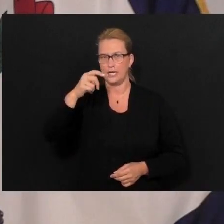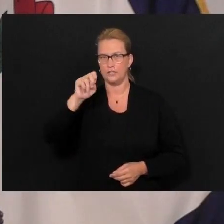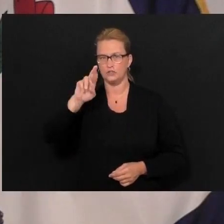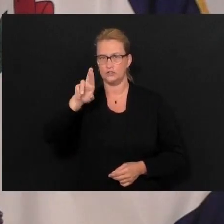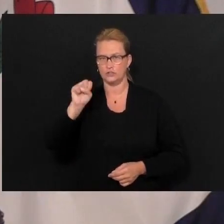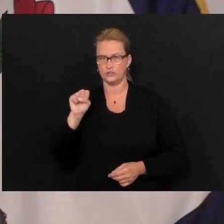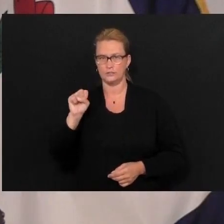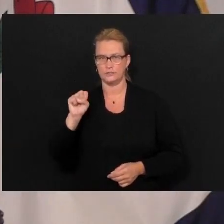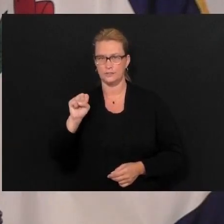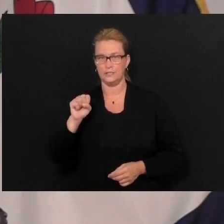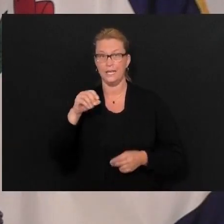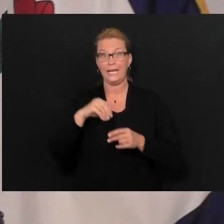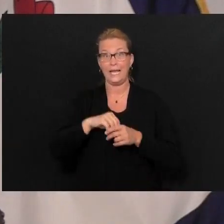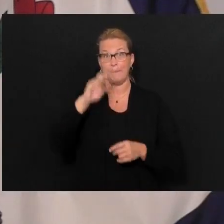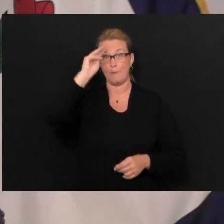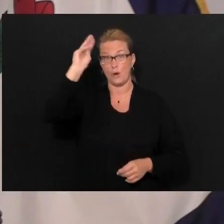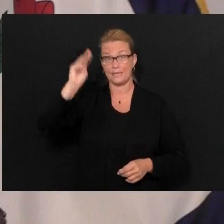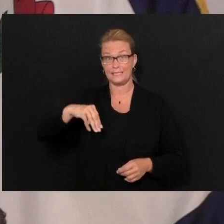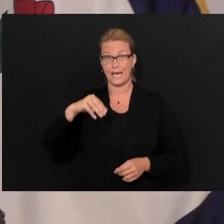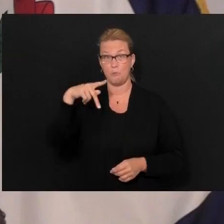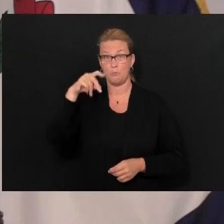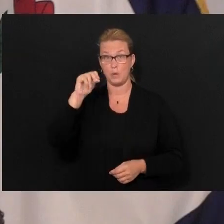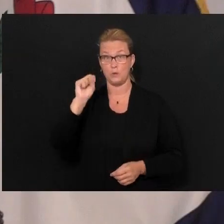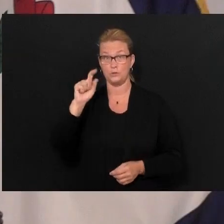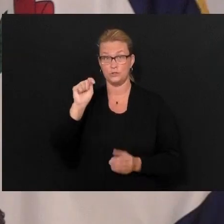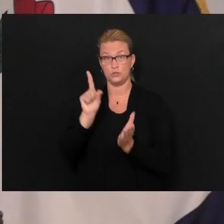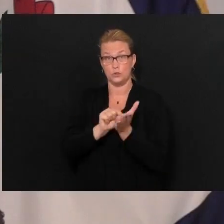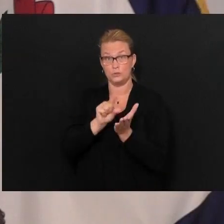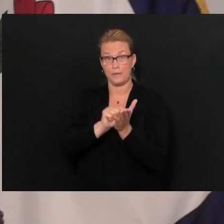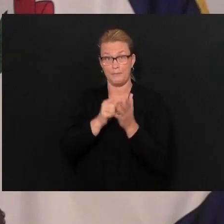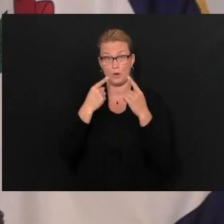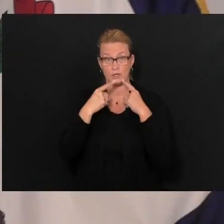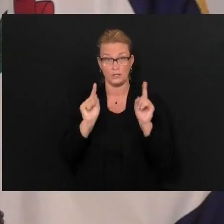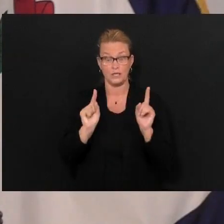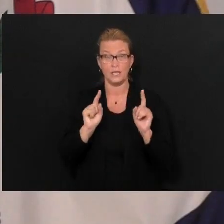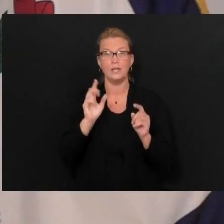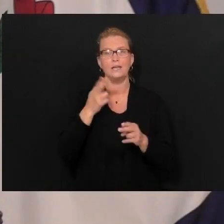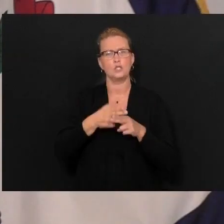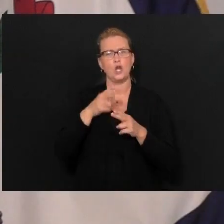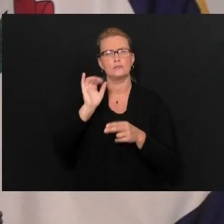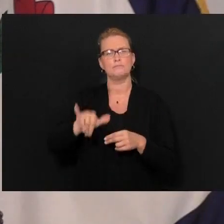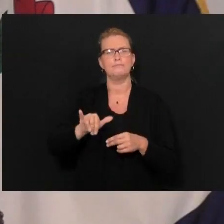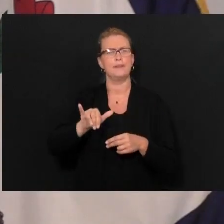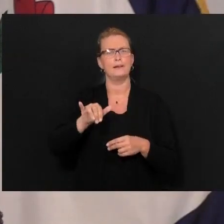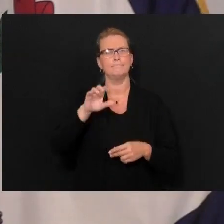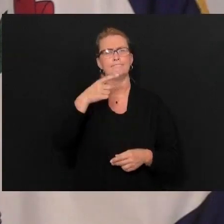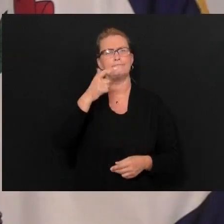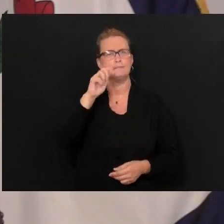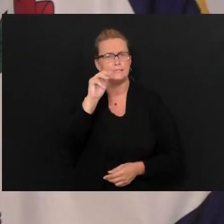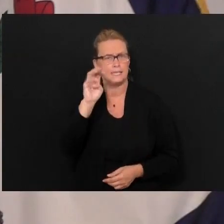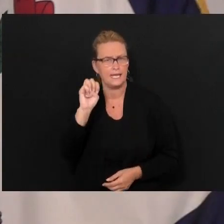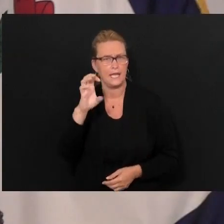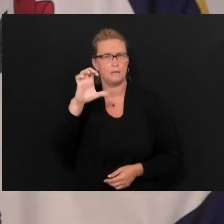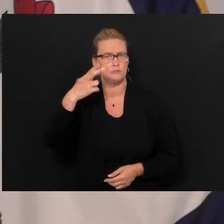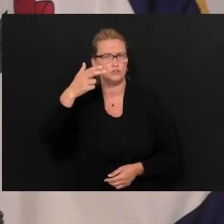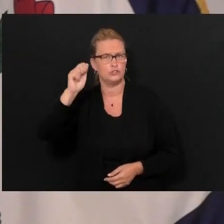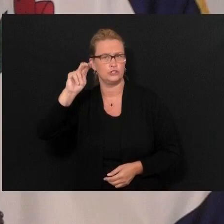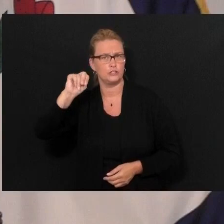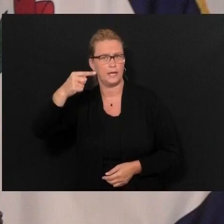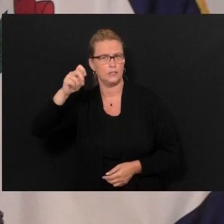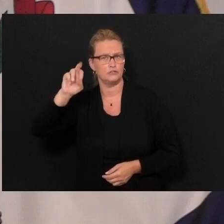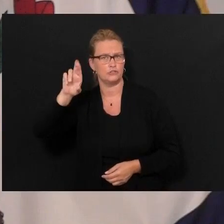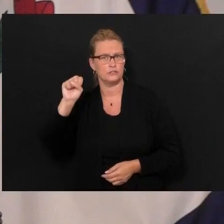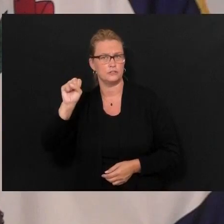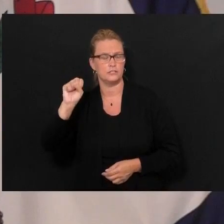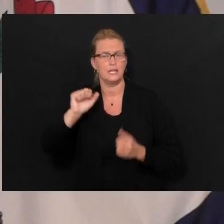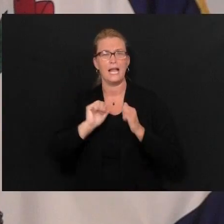Morgantown Dominion Post right now, and it came out today, and it talks about game changers, and it talks about how we're trying in